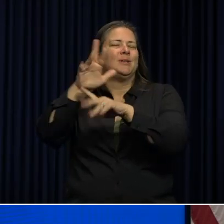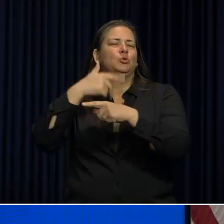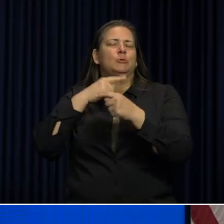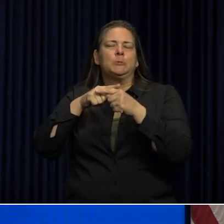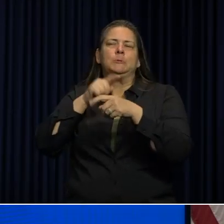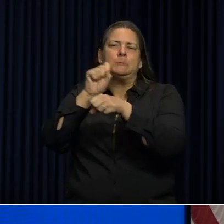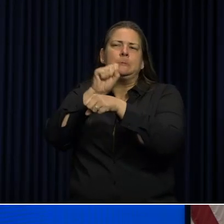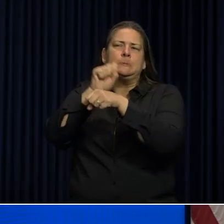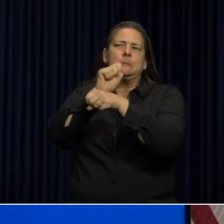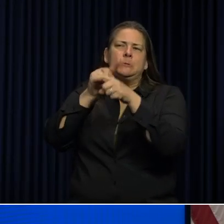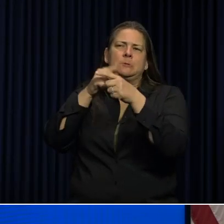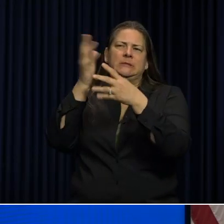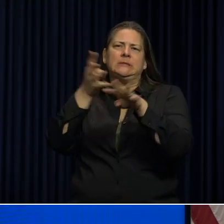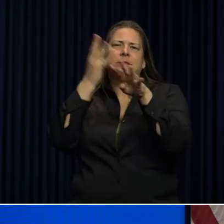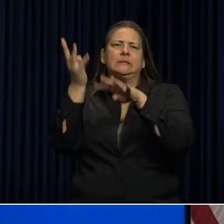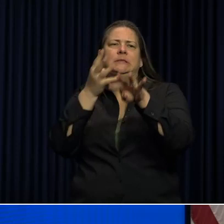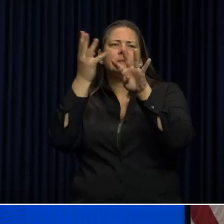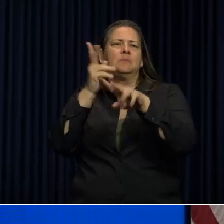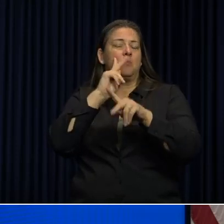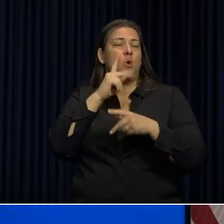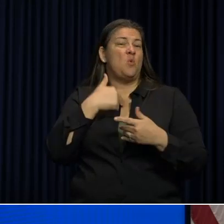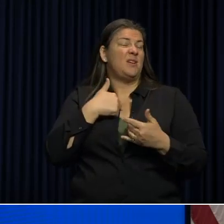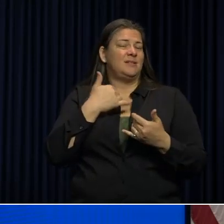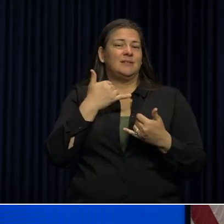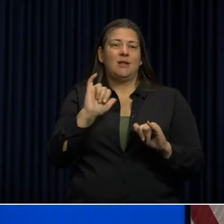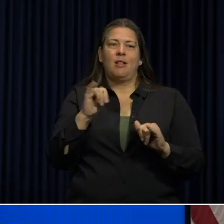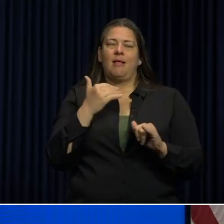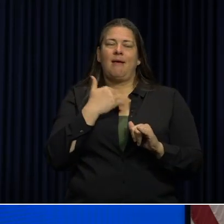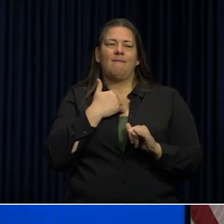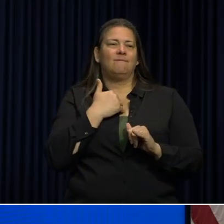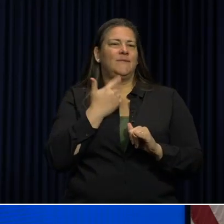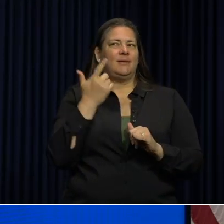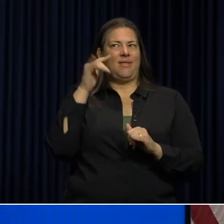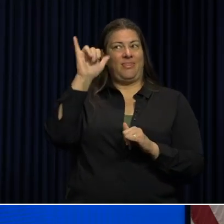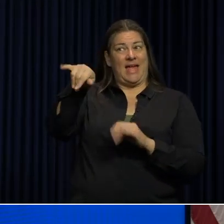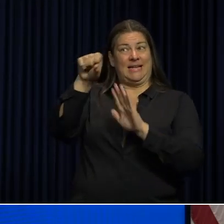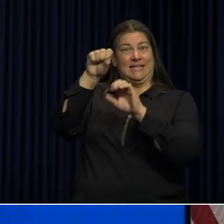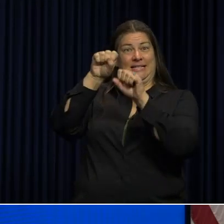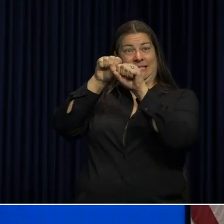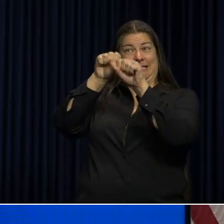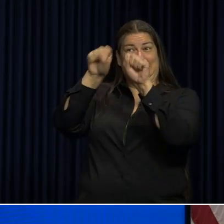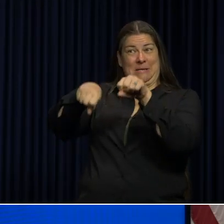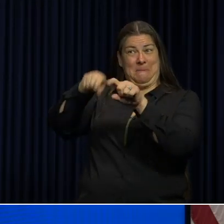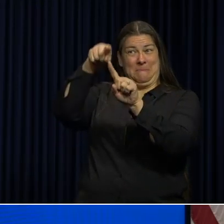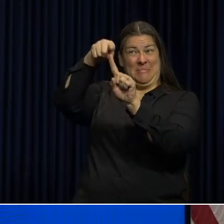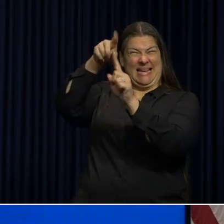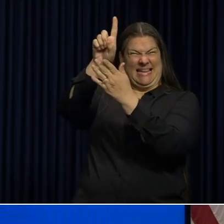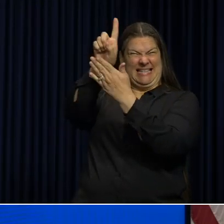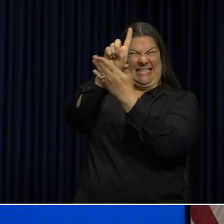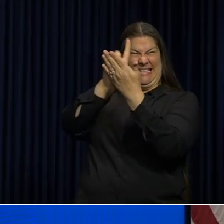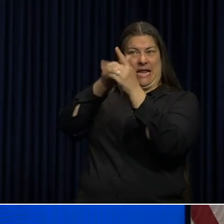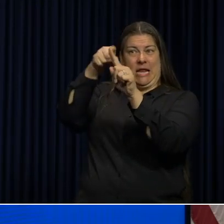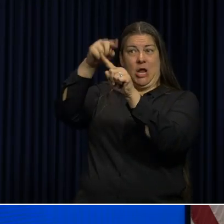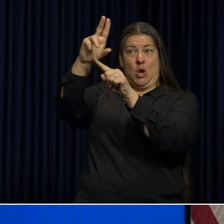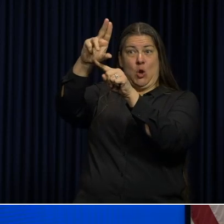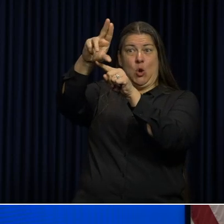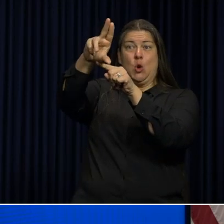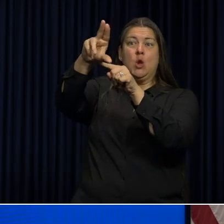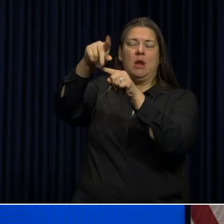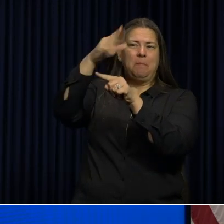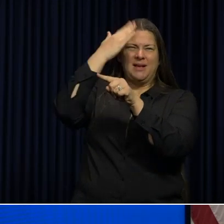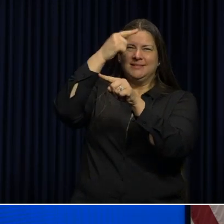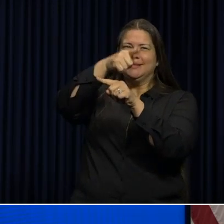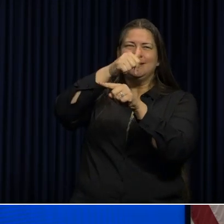well. We are still suffering from a legacy system that was designed to tell people no at a time when we're telling them